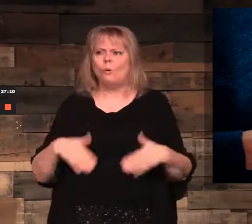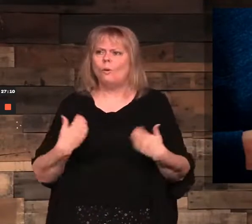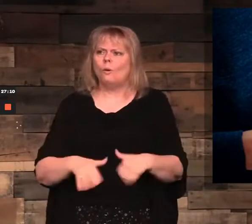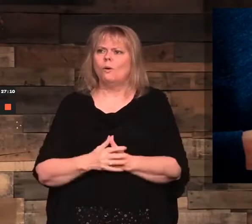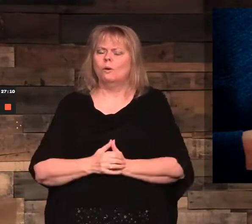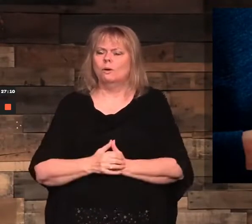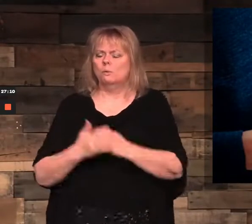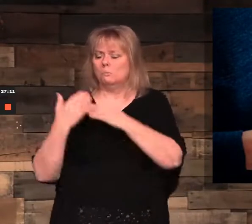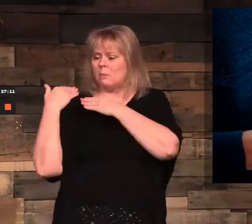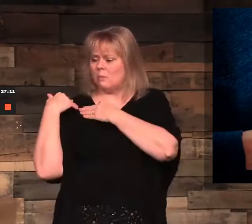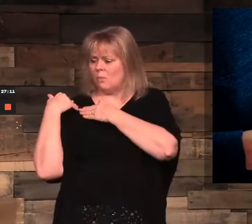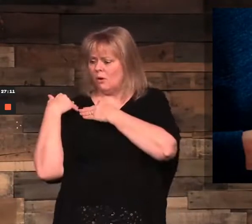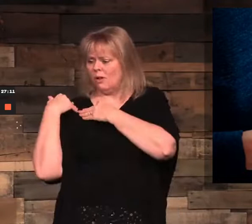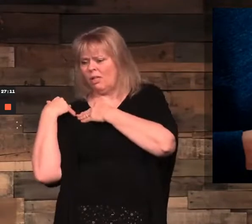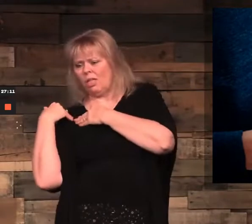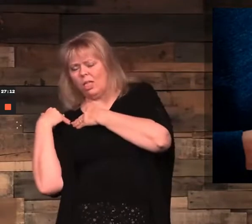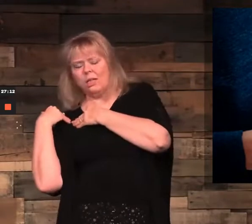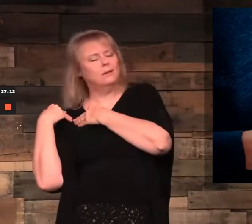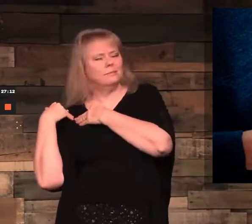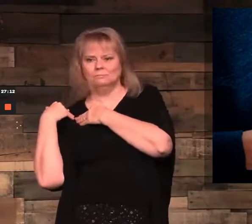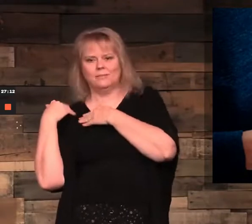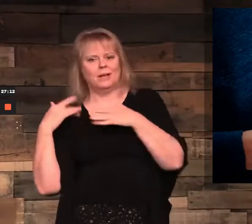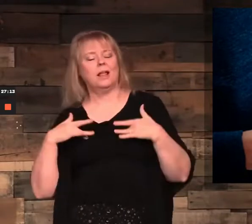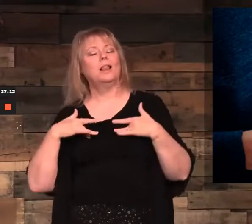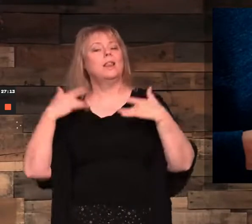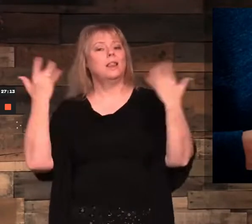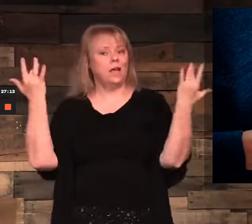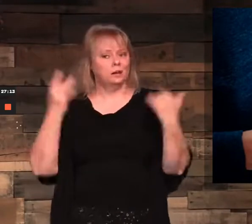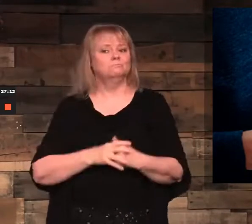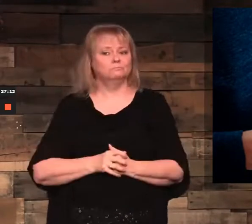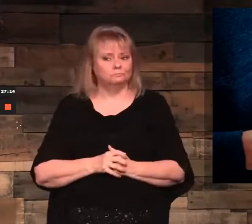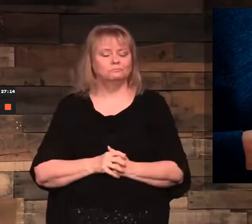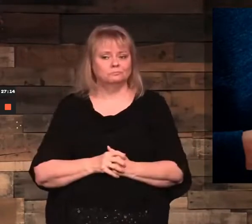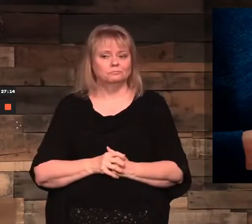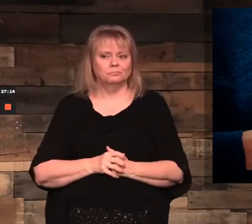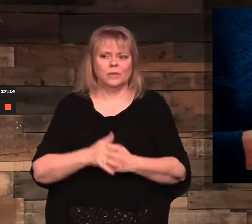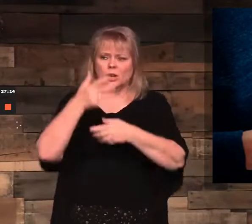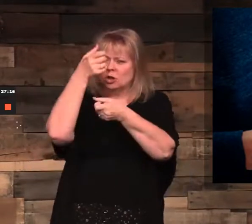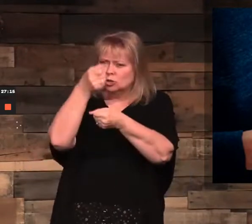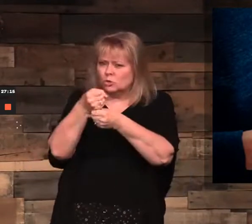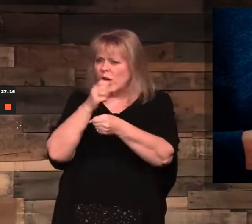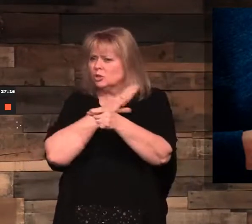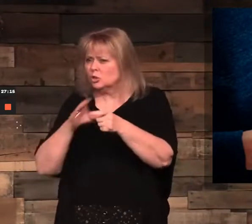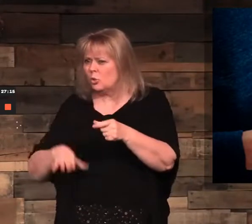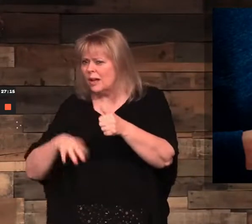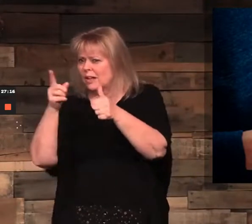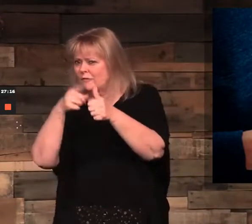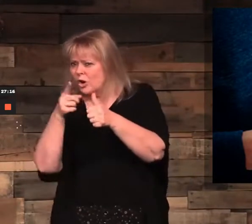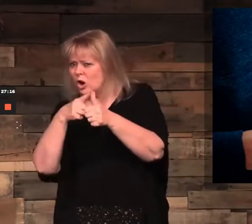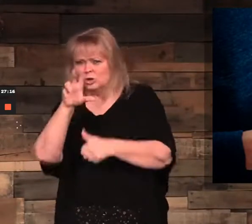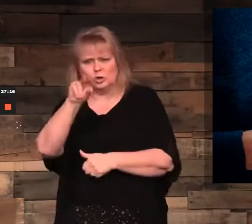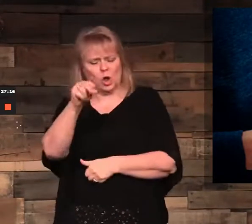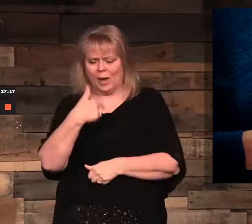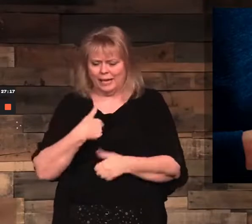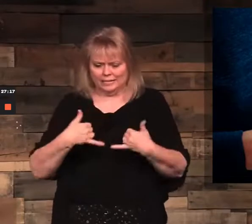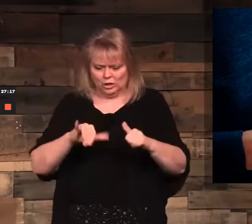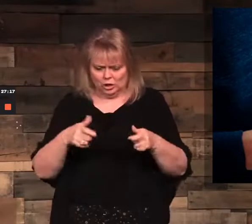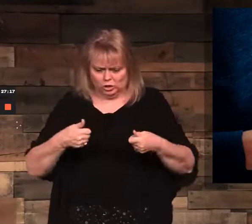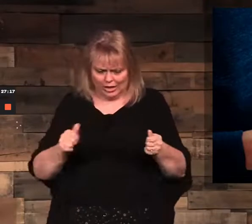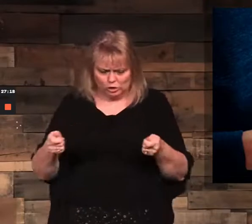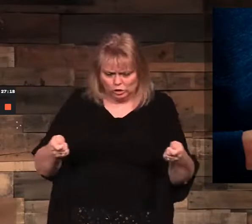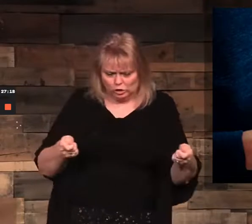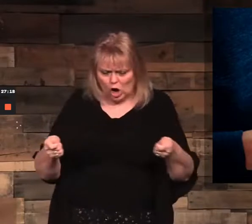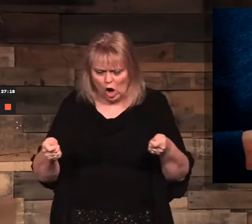light. I didn't trust Christ at first to be in control of my life. I thought that he would wreck